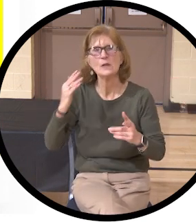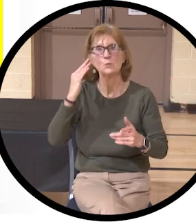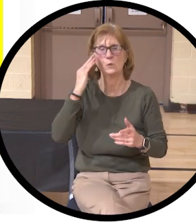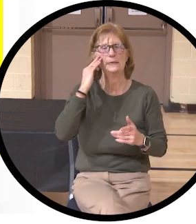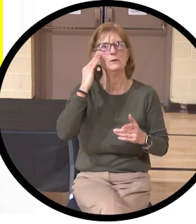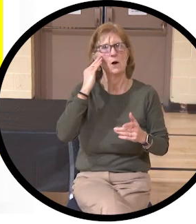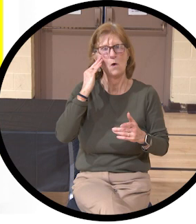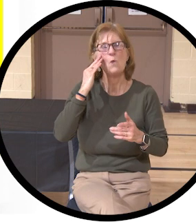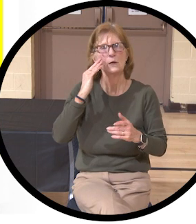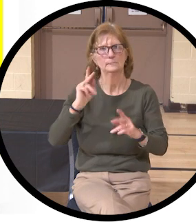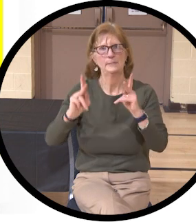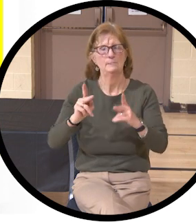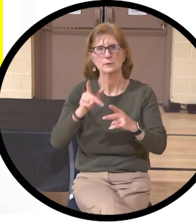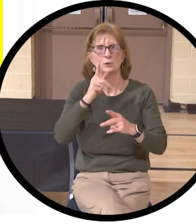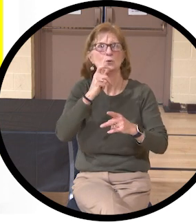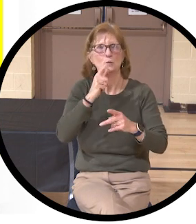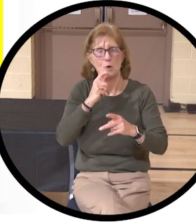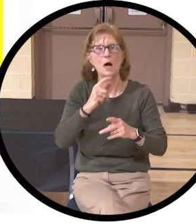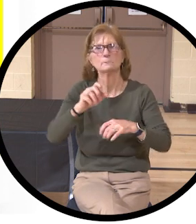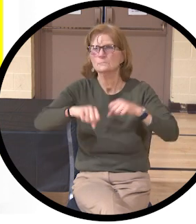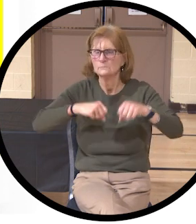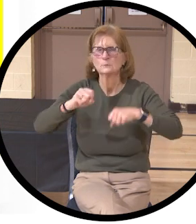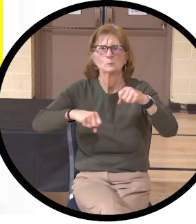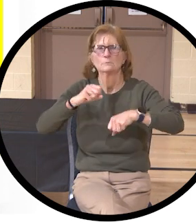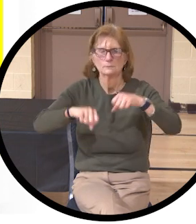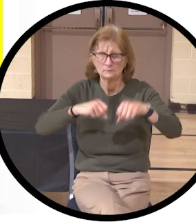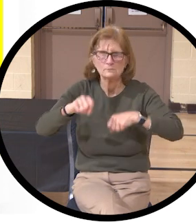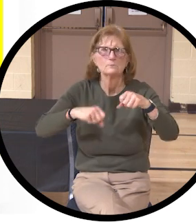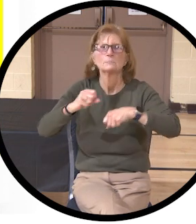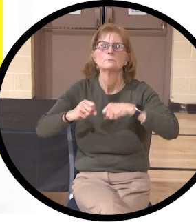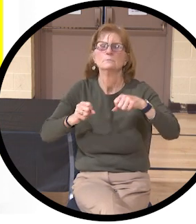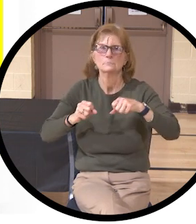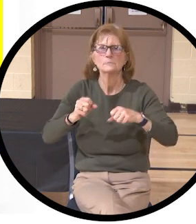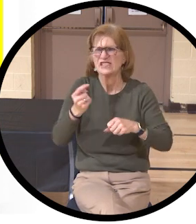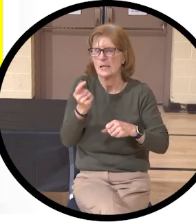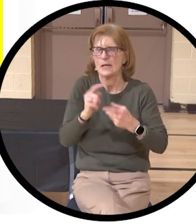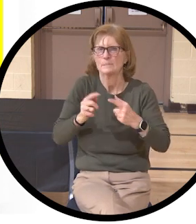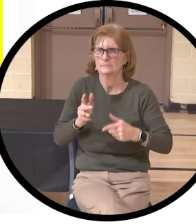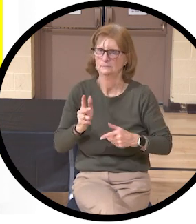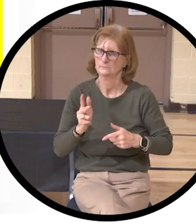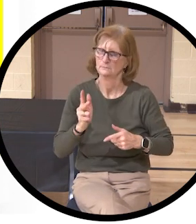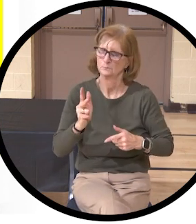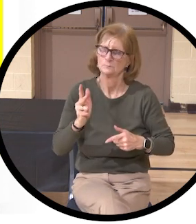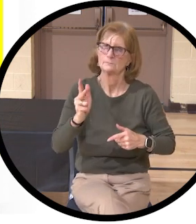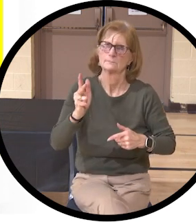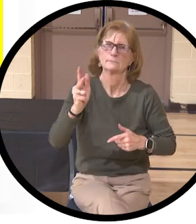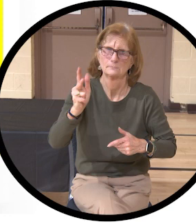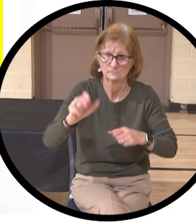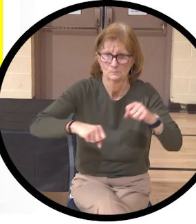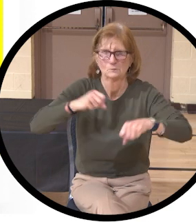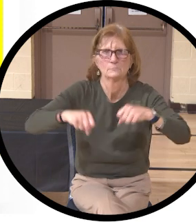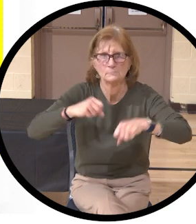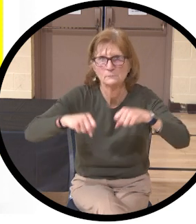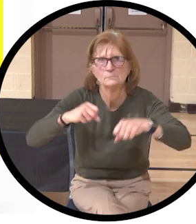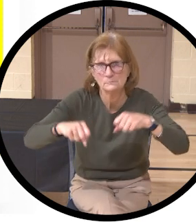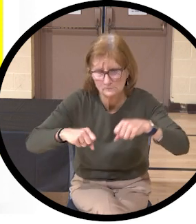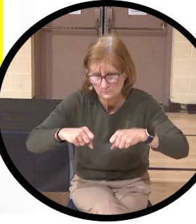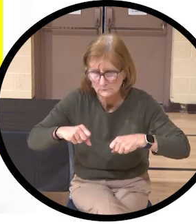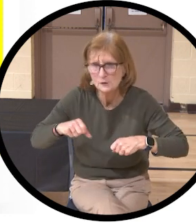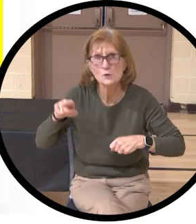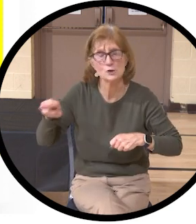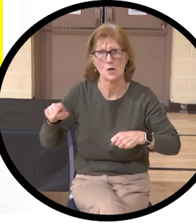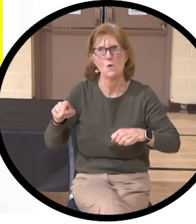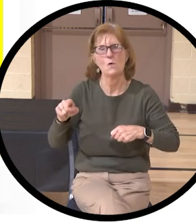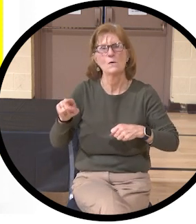slower in the uphill direction, and there is a slight slope change around Negley in the average grade for